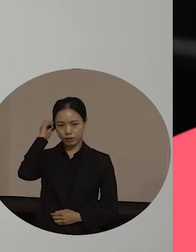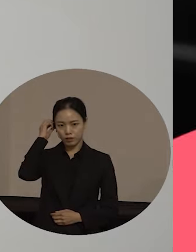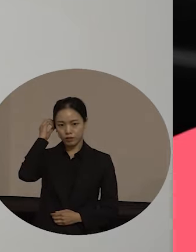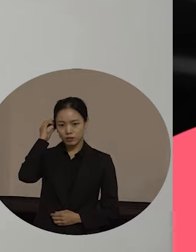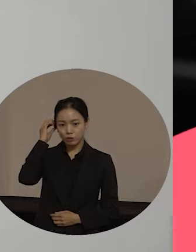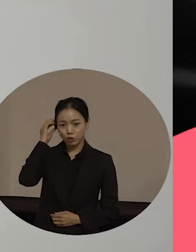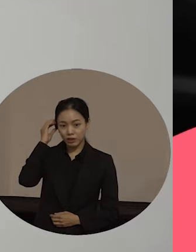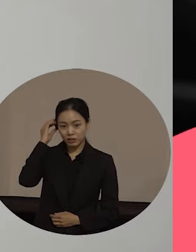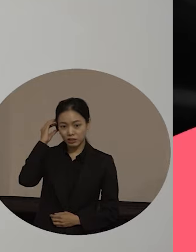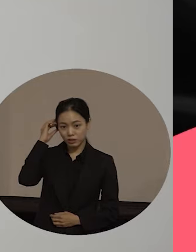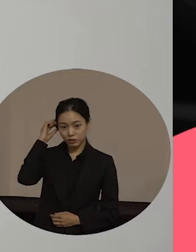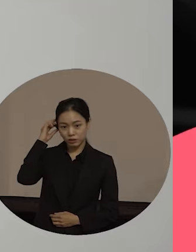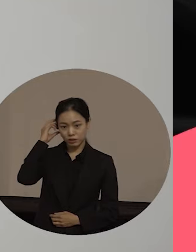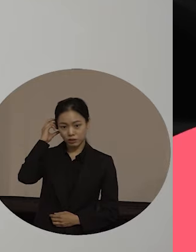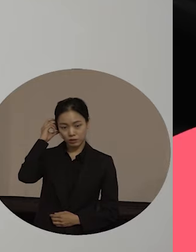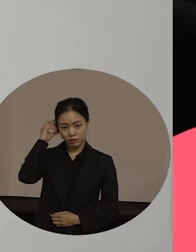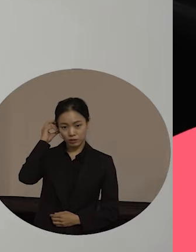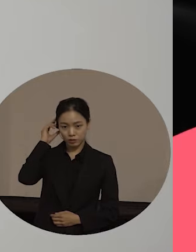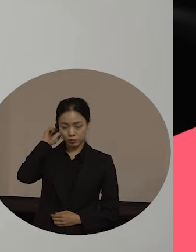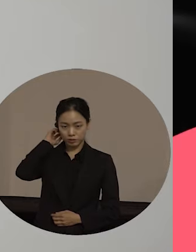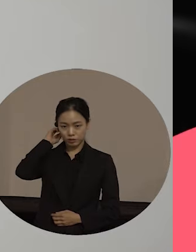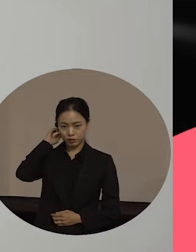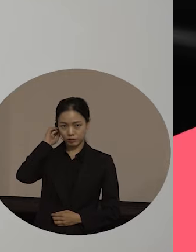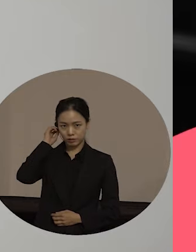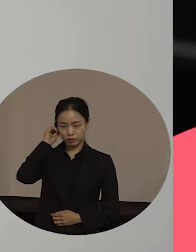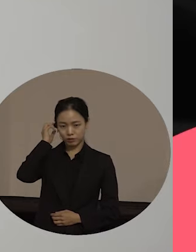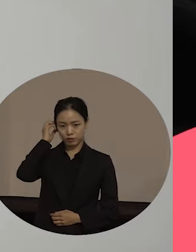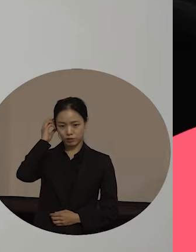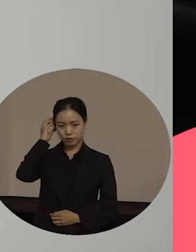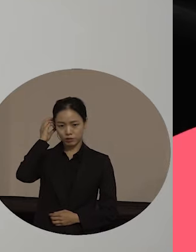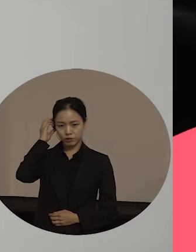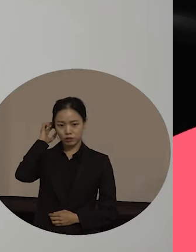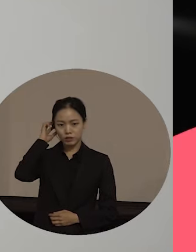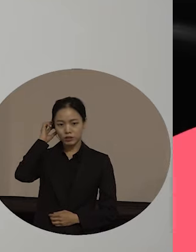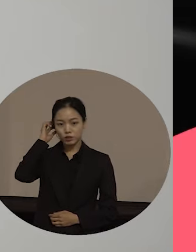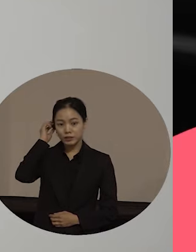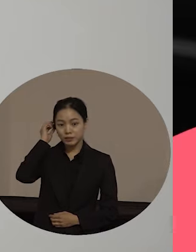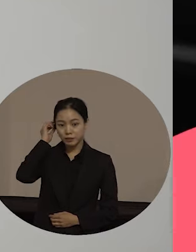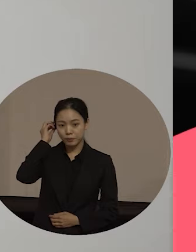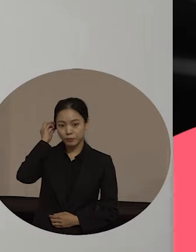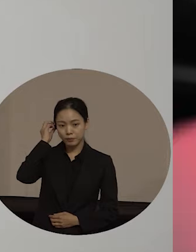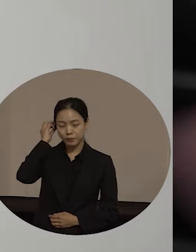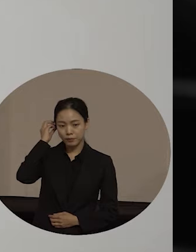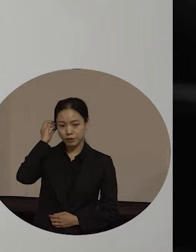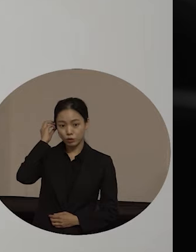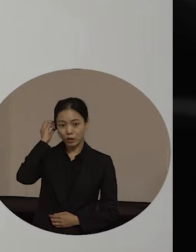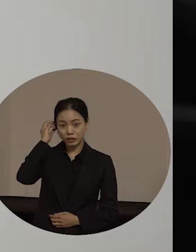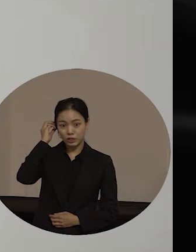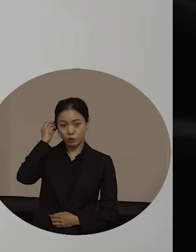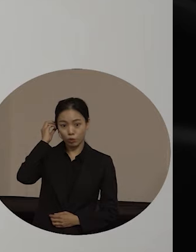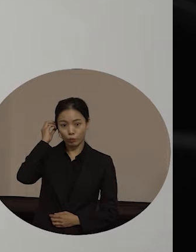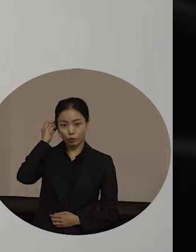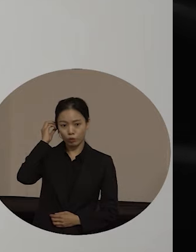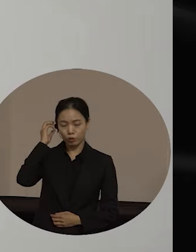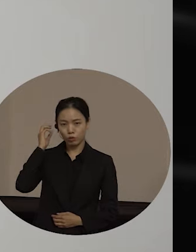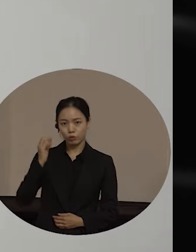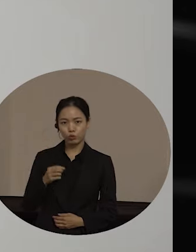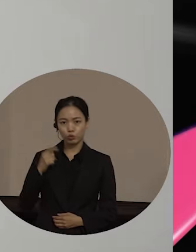which I'm glad to tell you more about. It's probably quite difficult to understand what it is about.